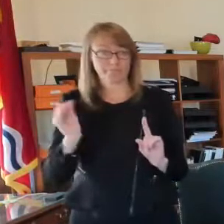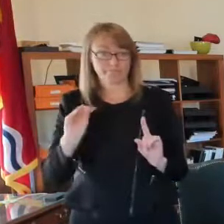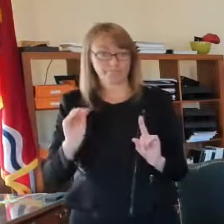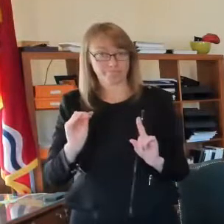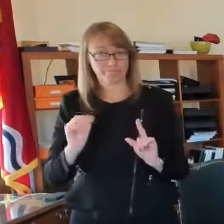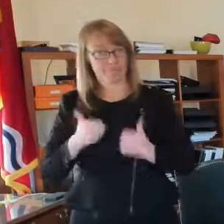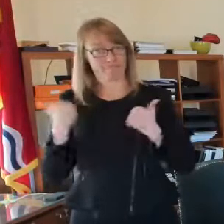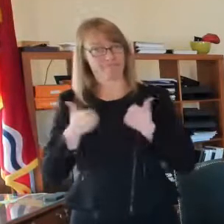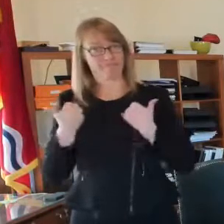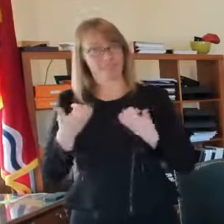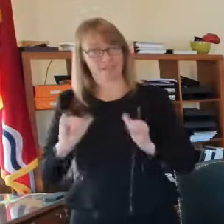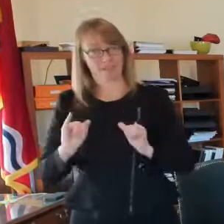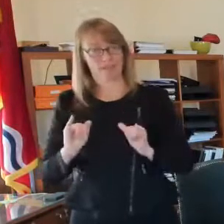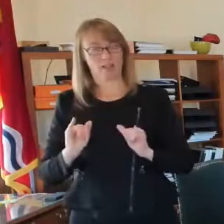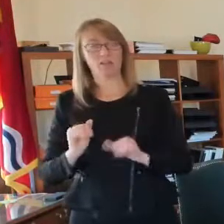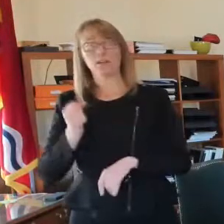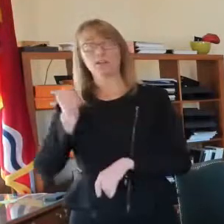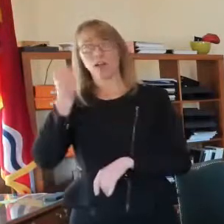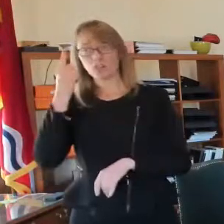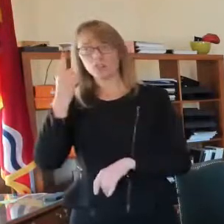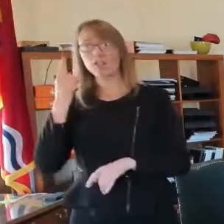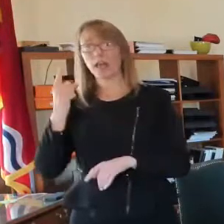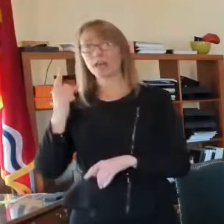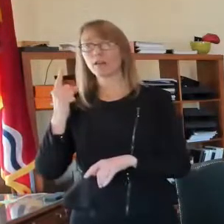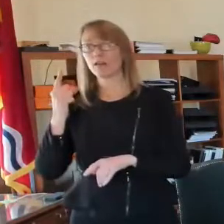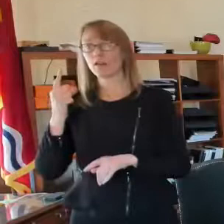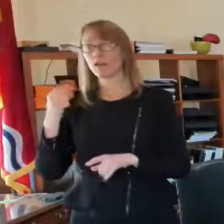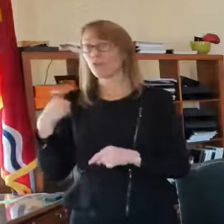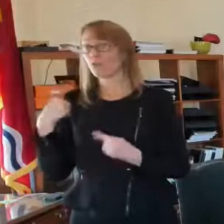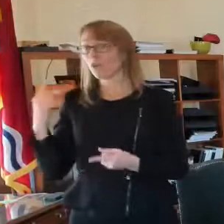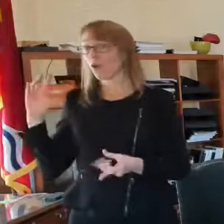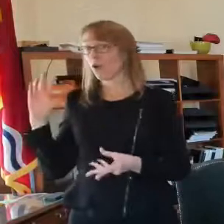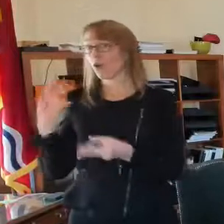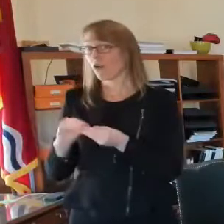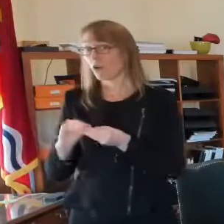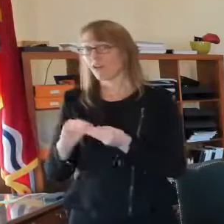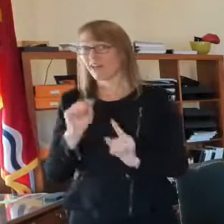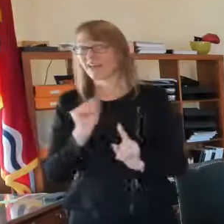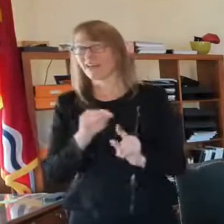10th police officer that has been shot since the 1st of June.